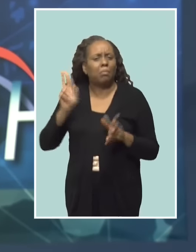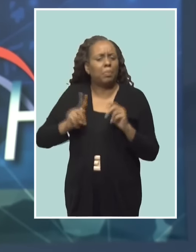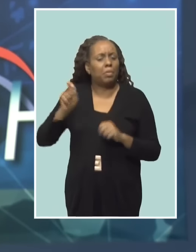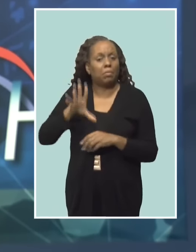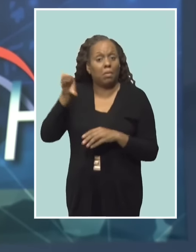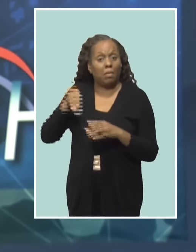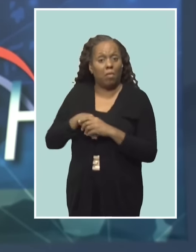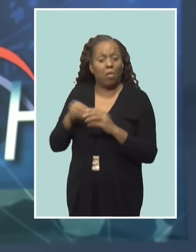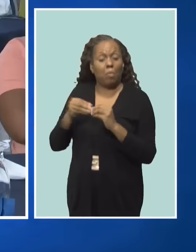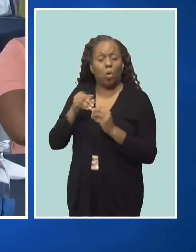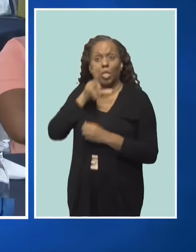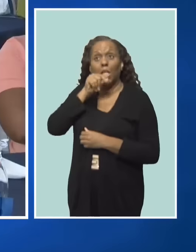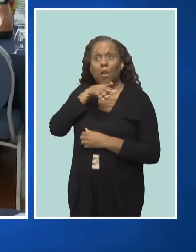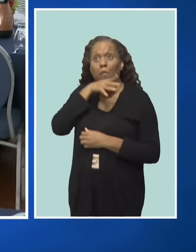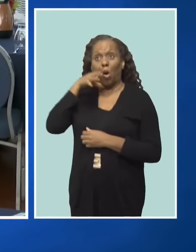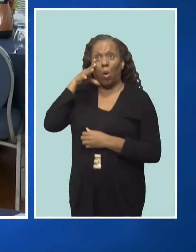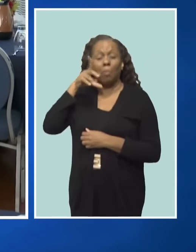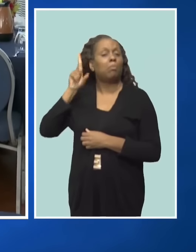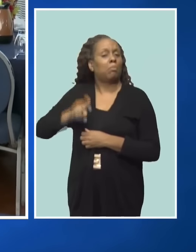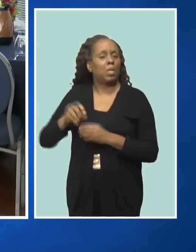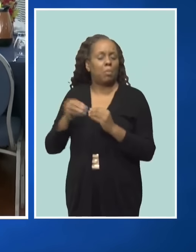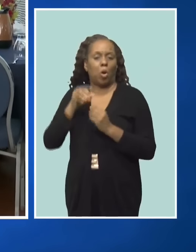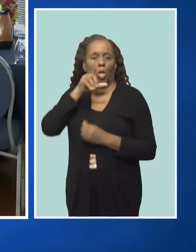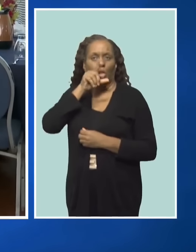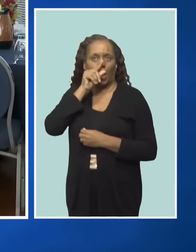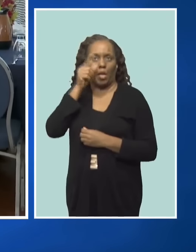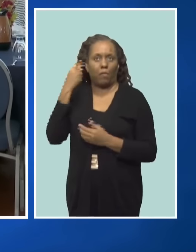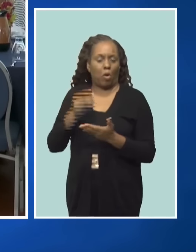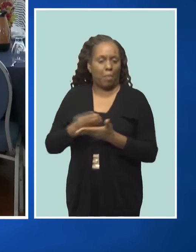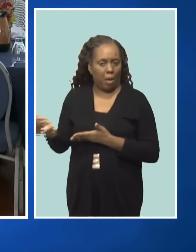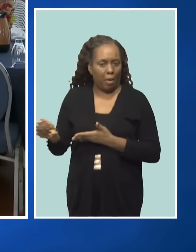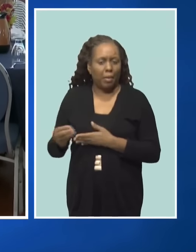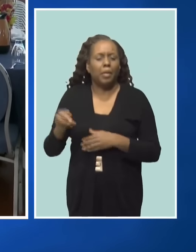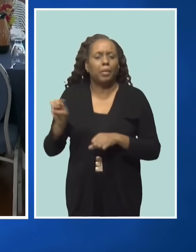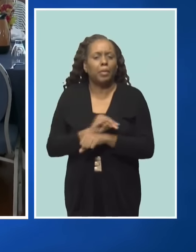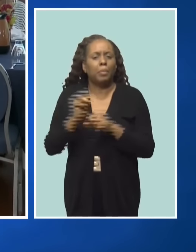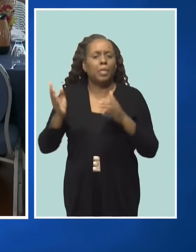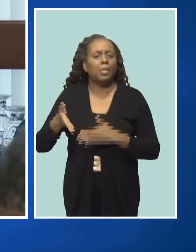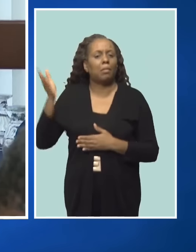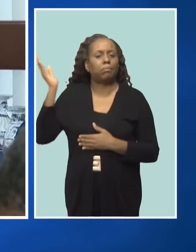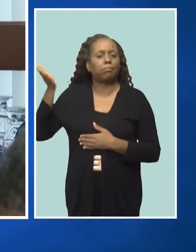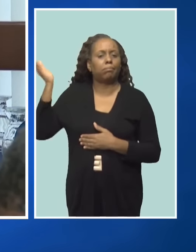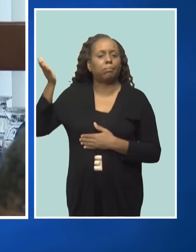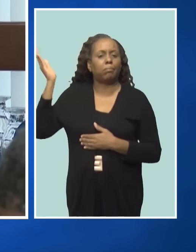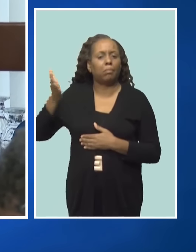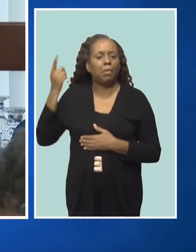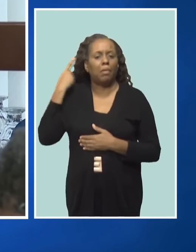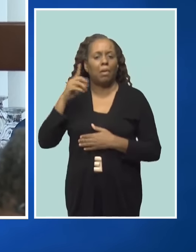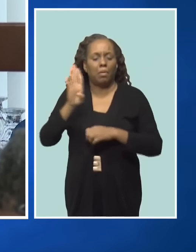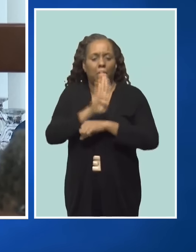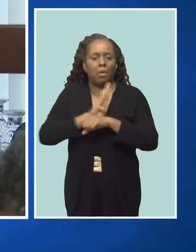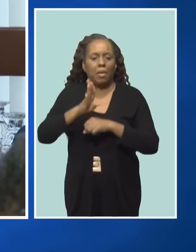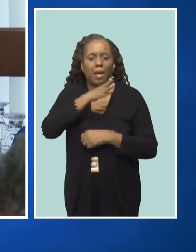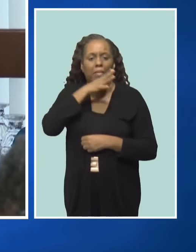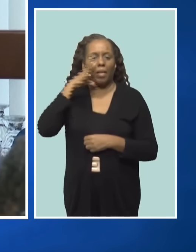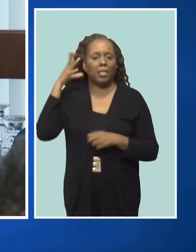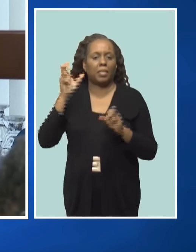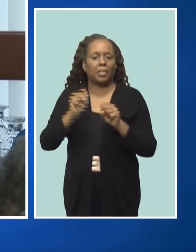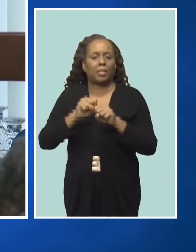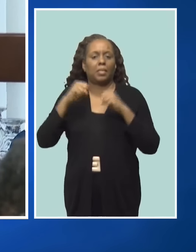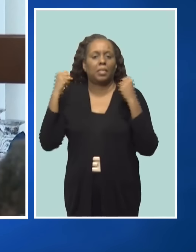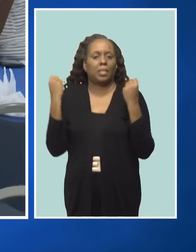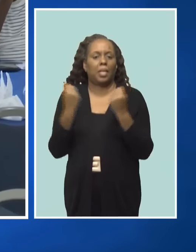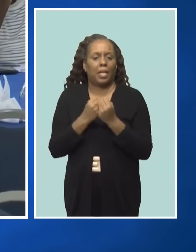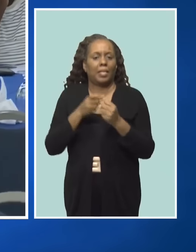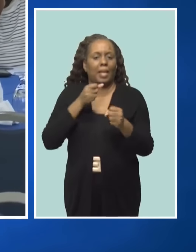help the country meet the high demand for poultry products. Minister Weir made the call while delivering the feature address at the Barbados Agricultural Society's